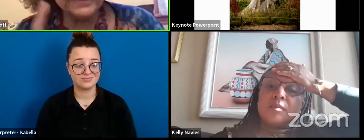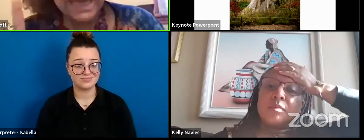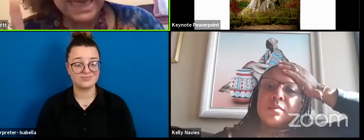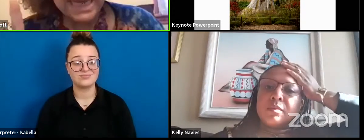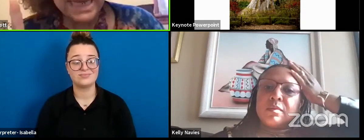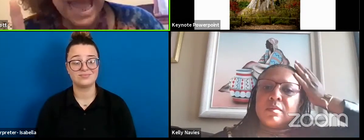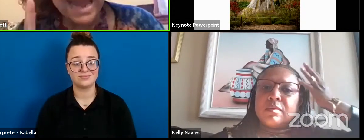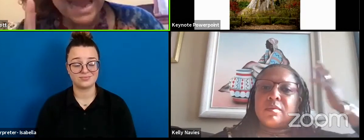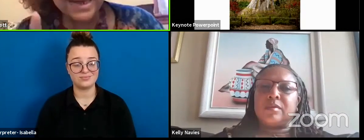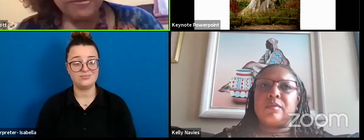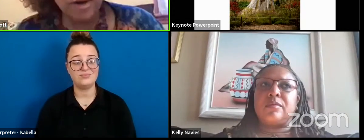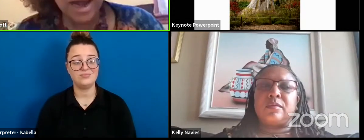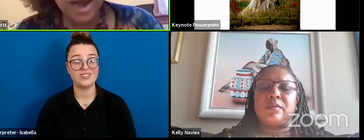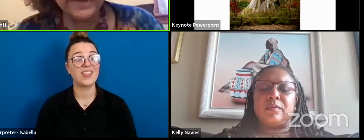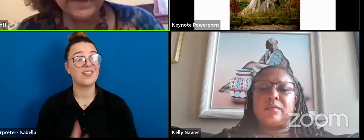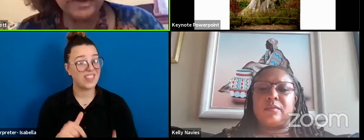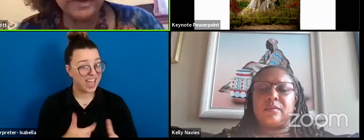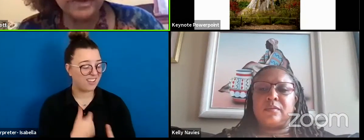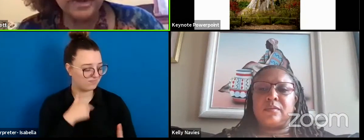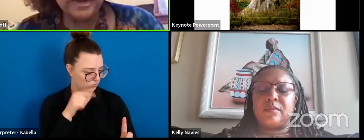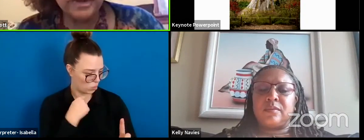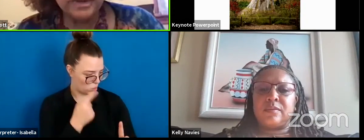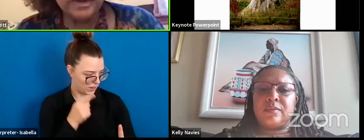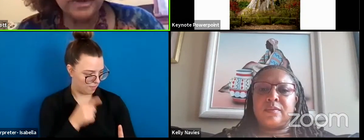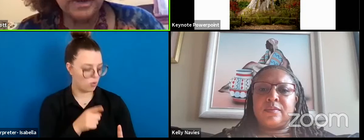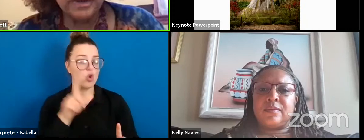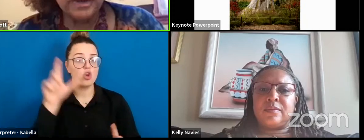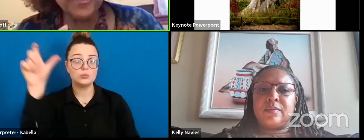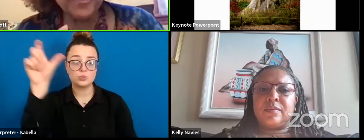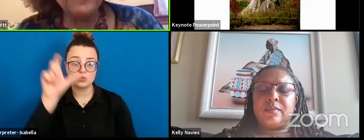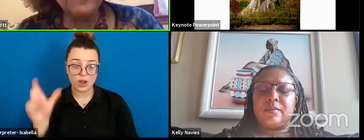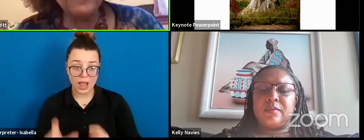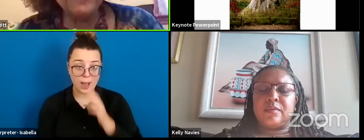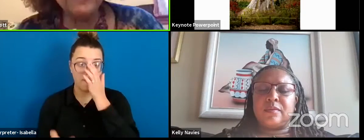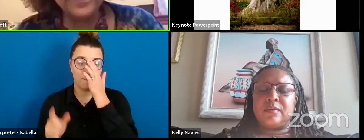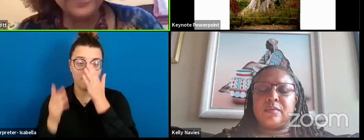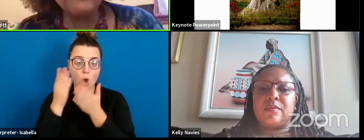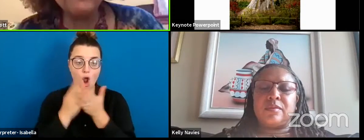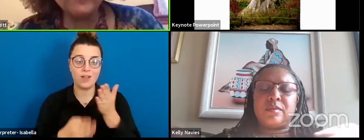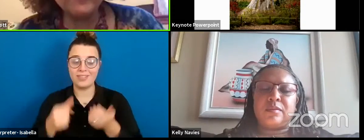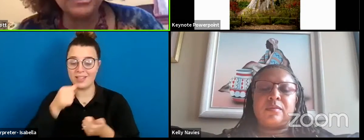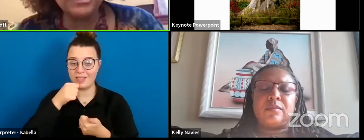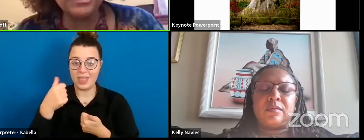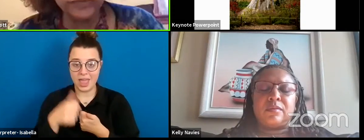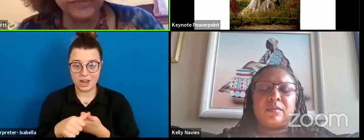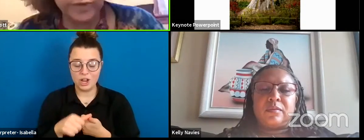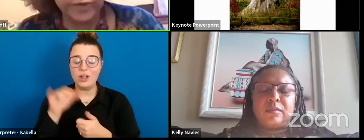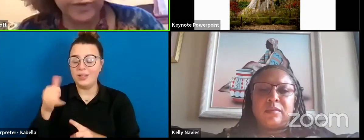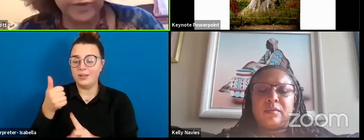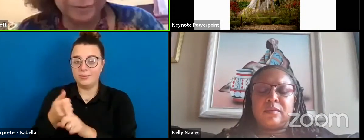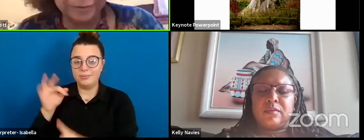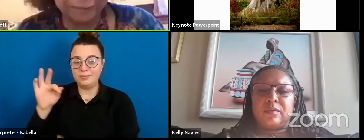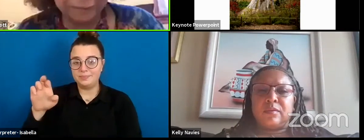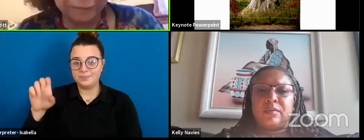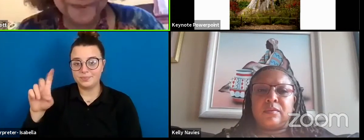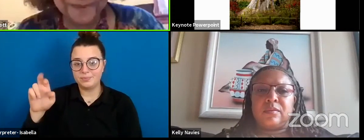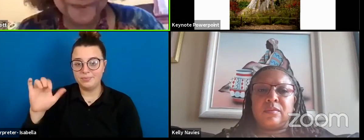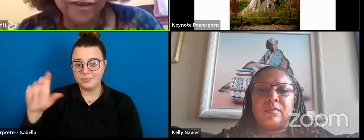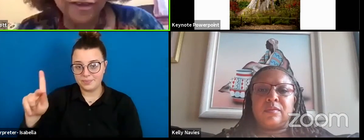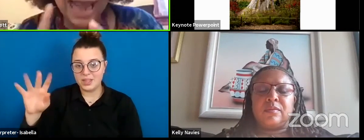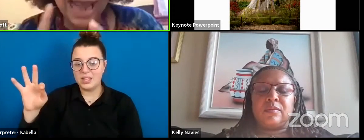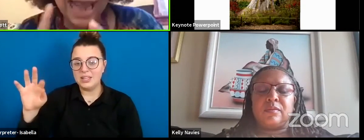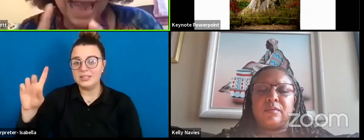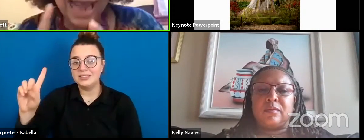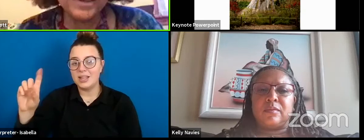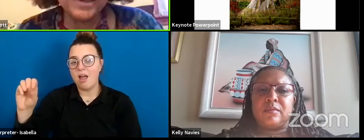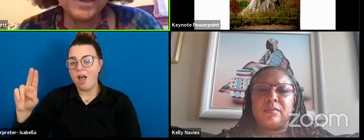Then I had him write a portion of a letter that Frederick Douglass wrote to Harriet Tubman.